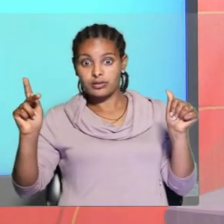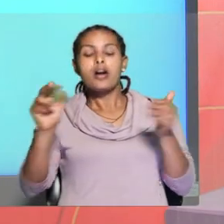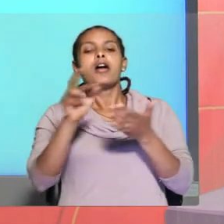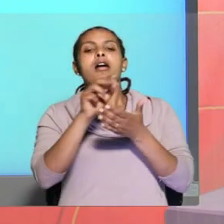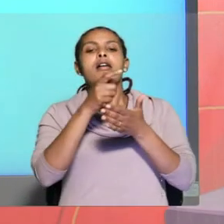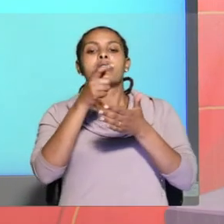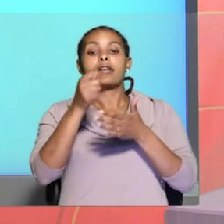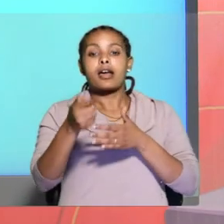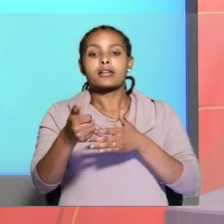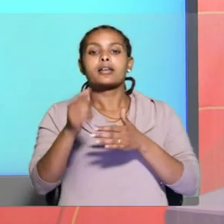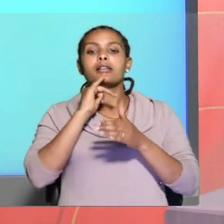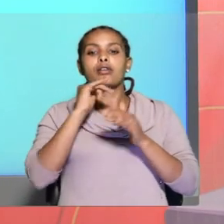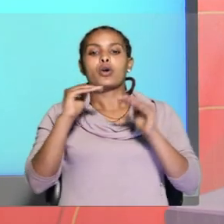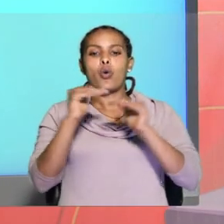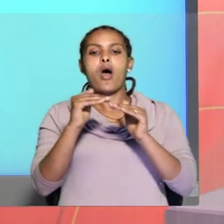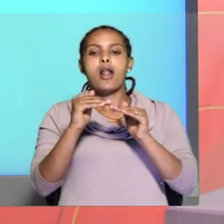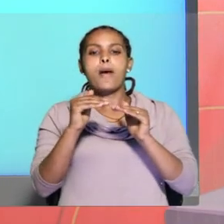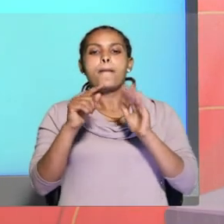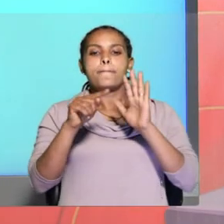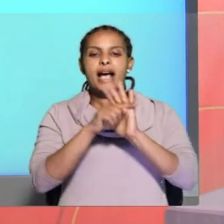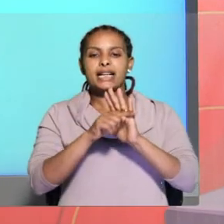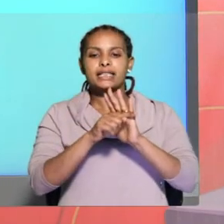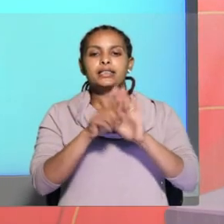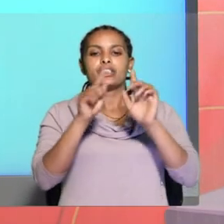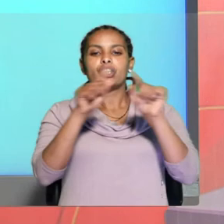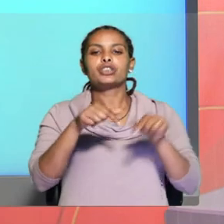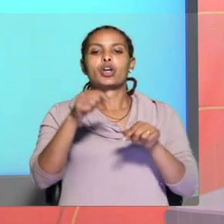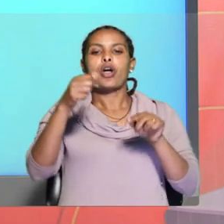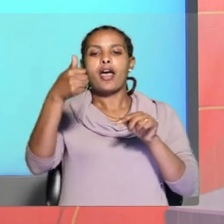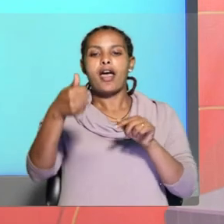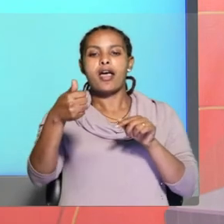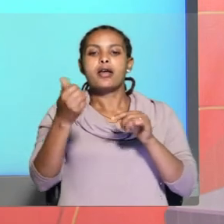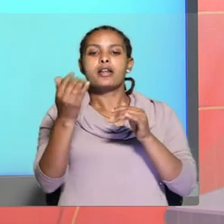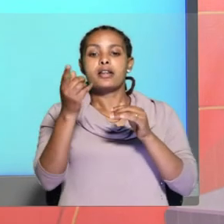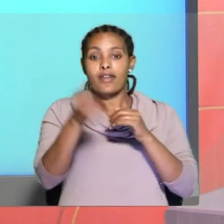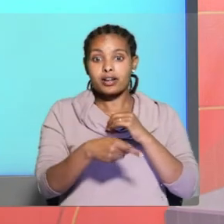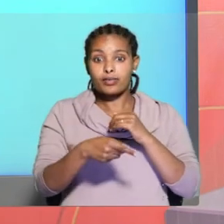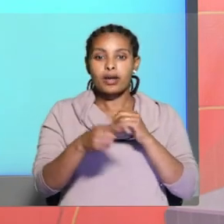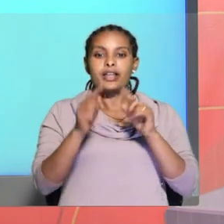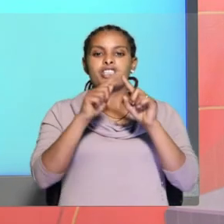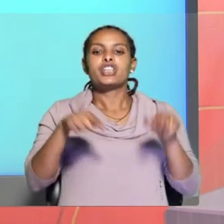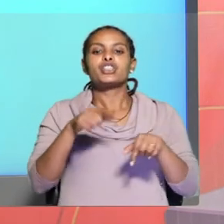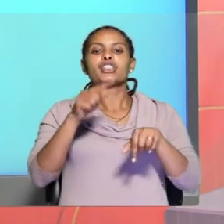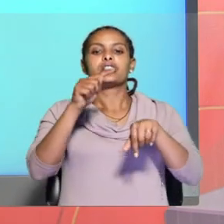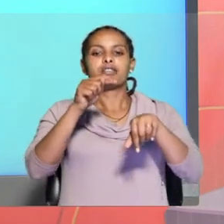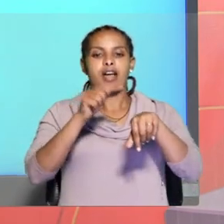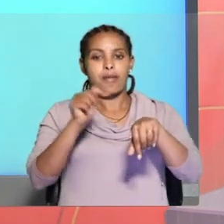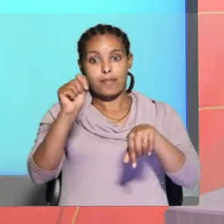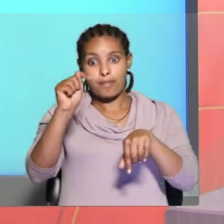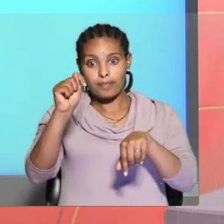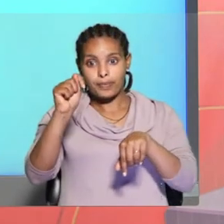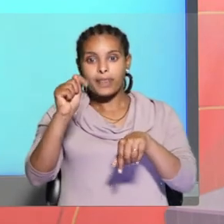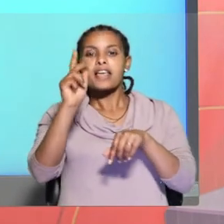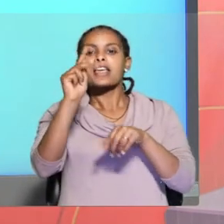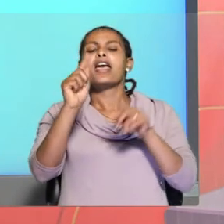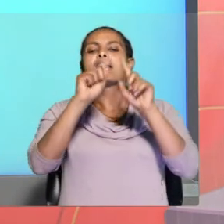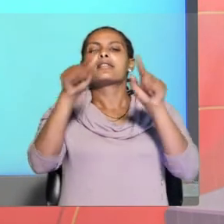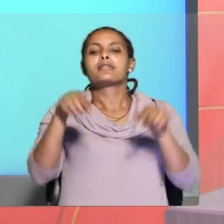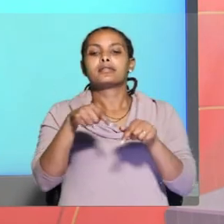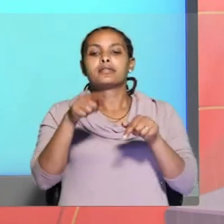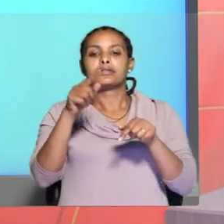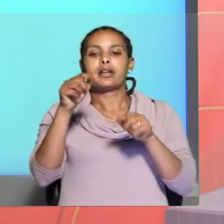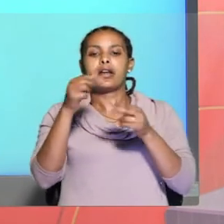rates equal minus change in concentration of a divided by change in time equal k times